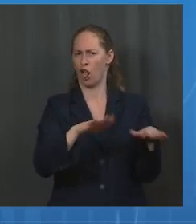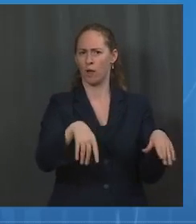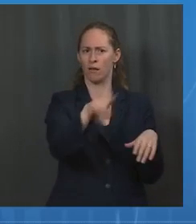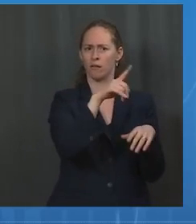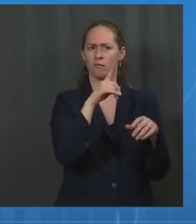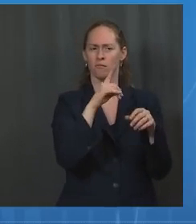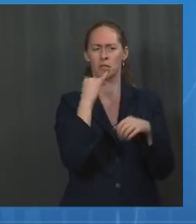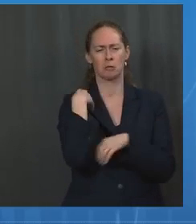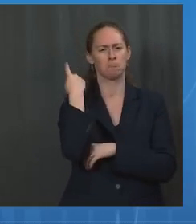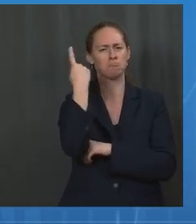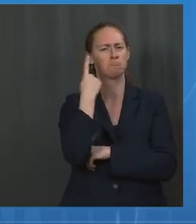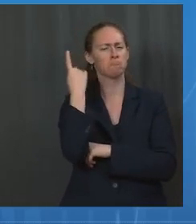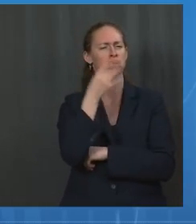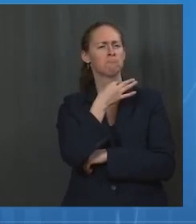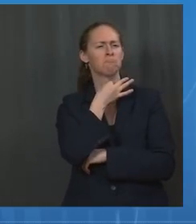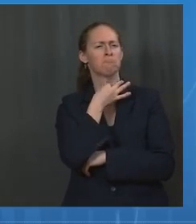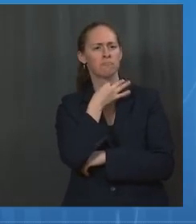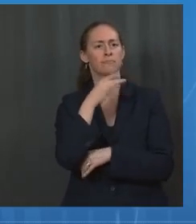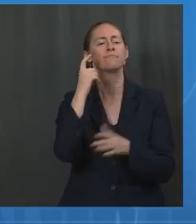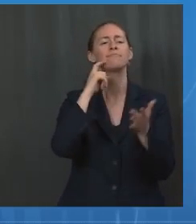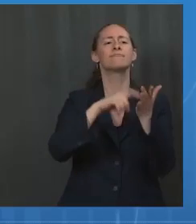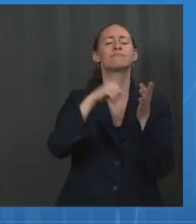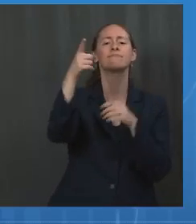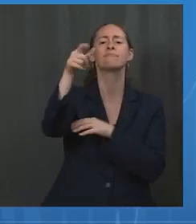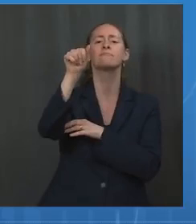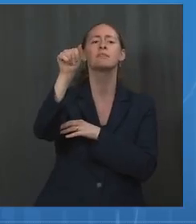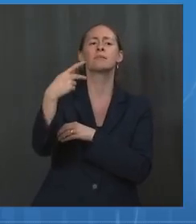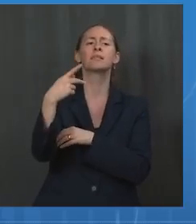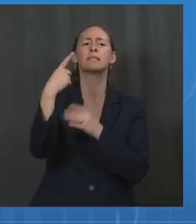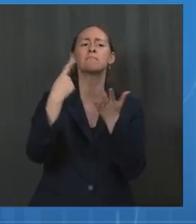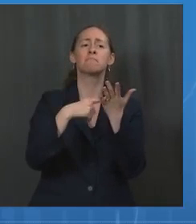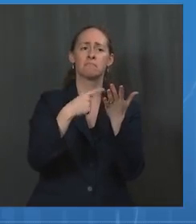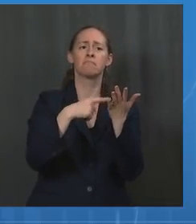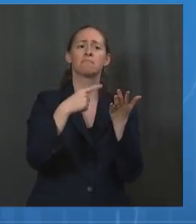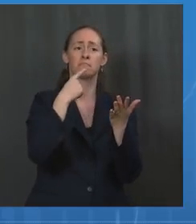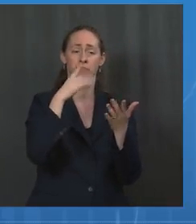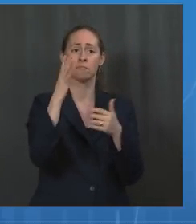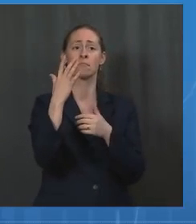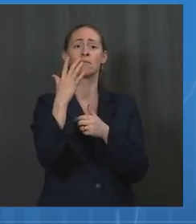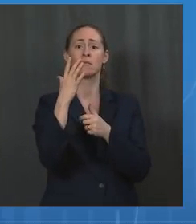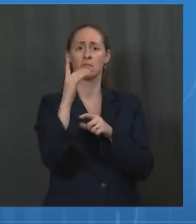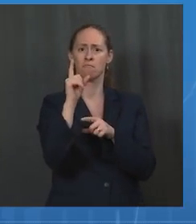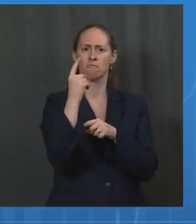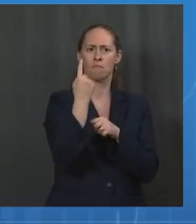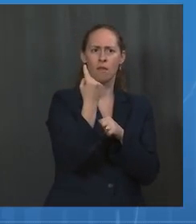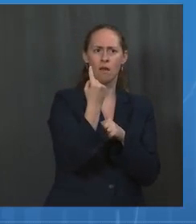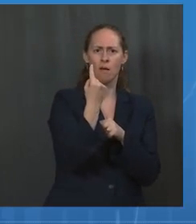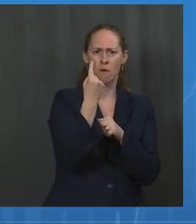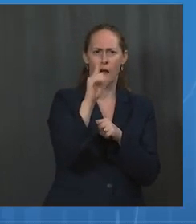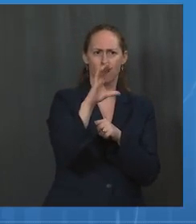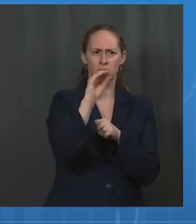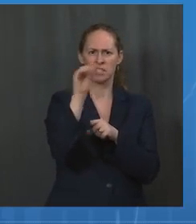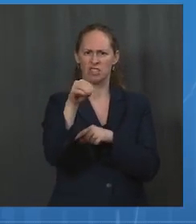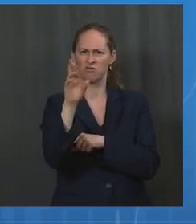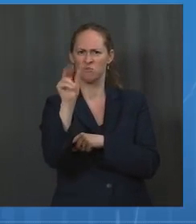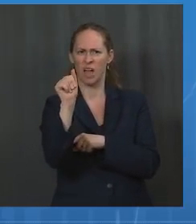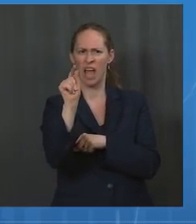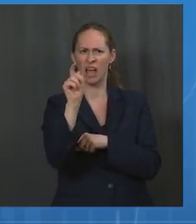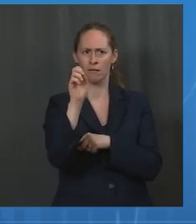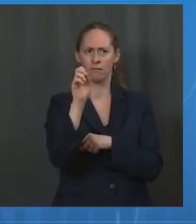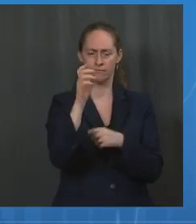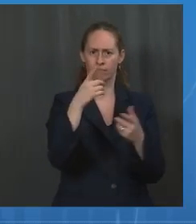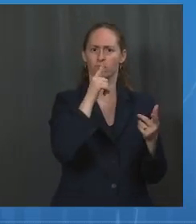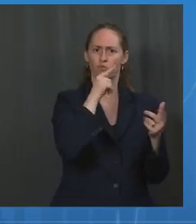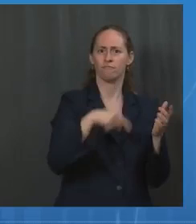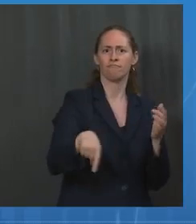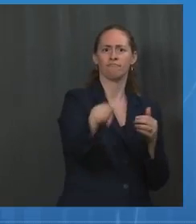on AAP suggesting it's about a 1% rate for children diagnosed with COVID-19 resulting